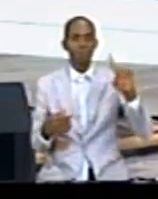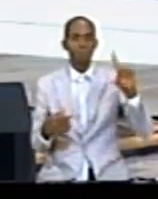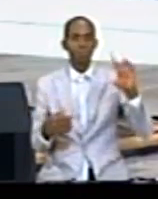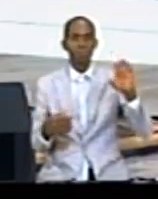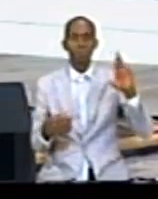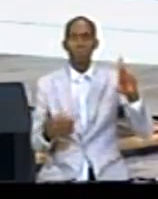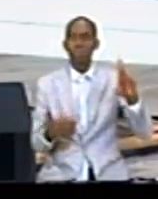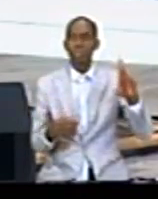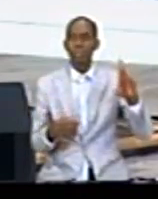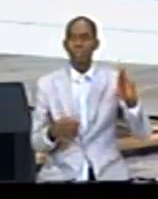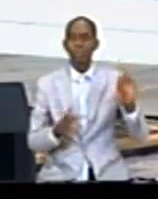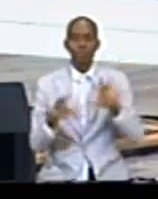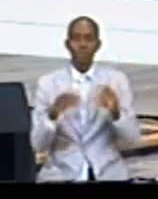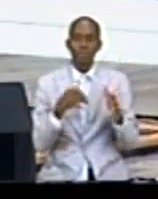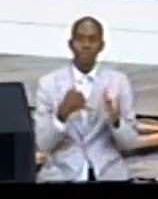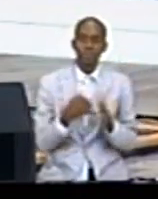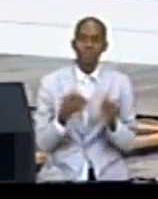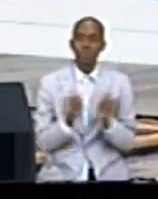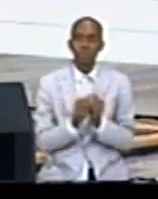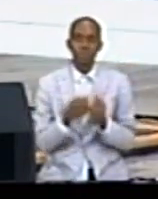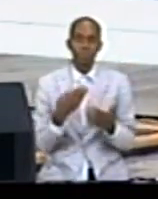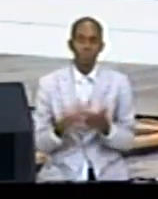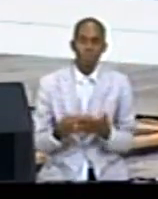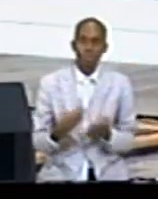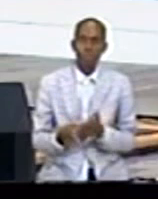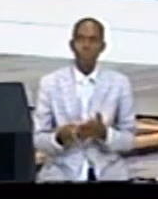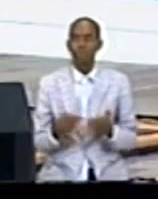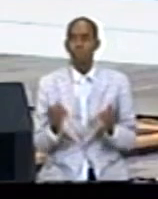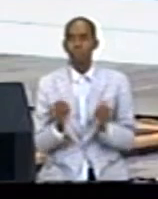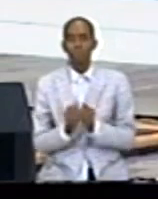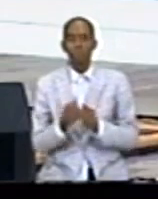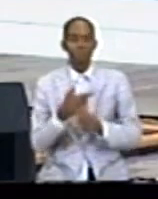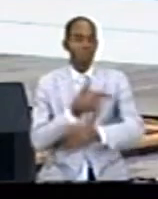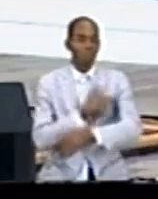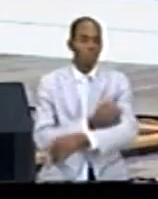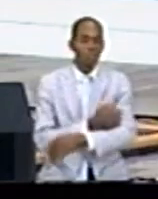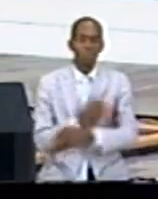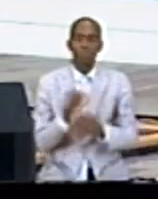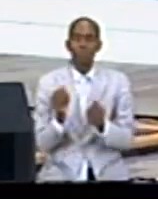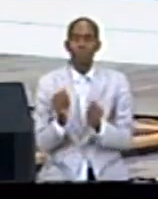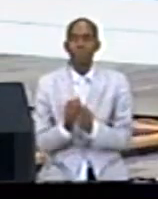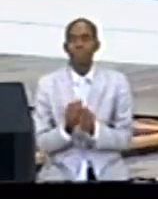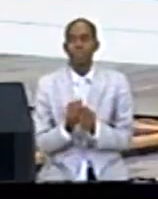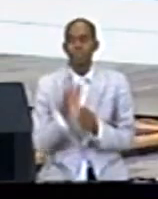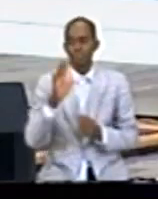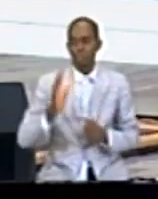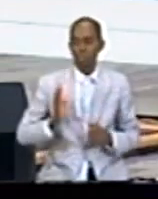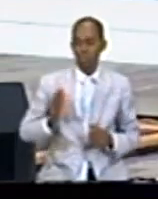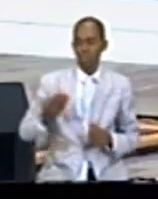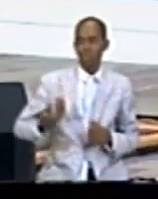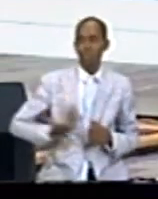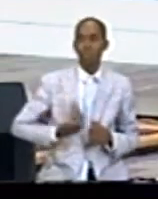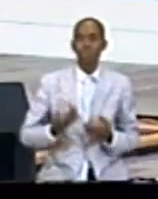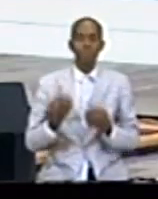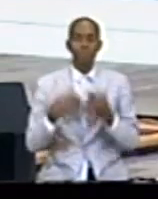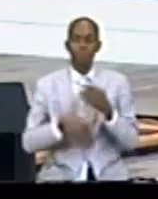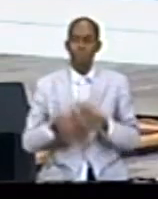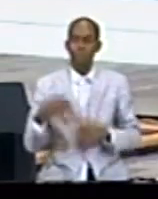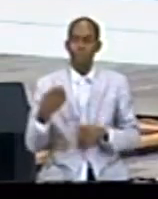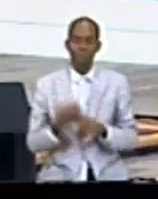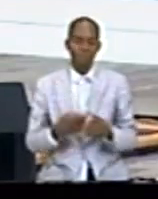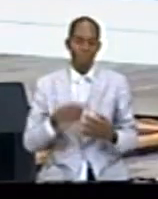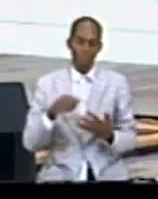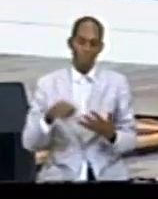with drugs, gambling with your soul, gambling with your life, come out from